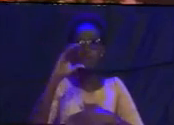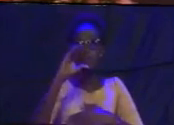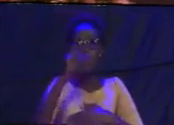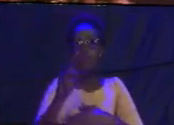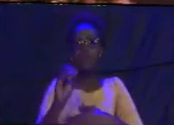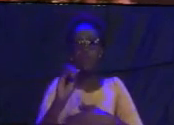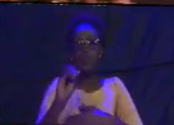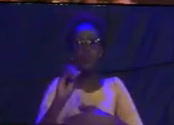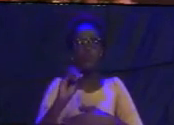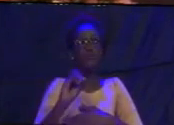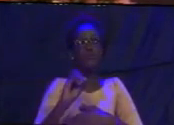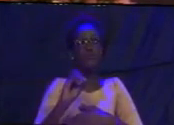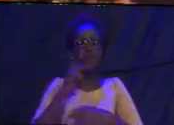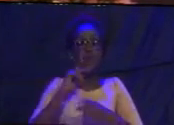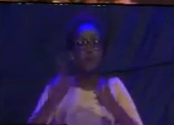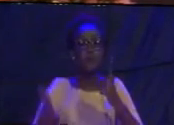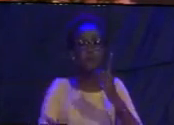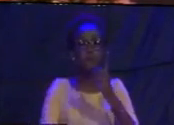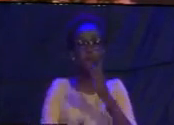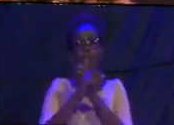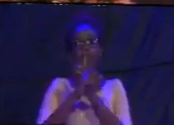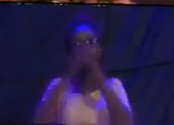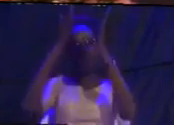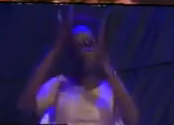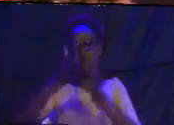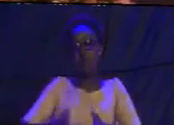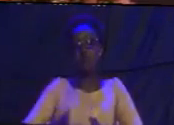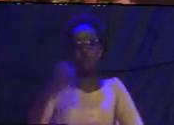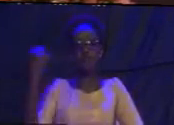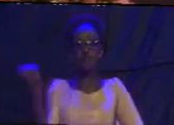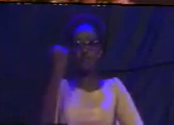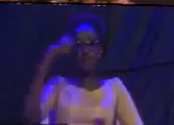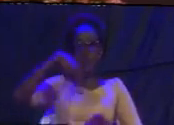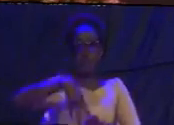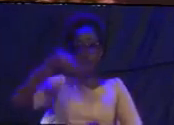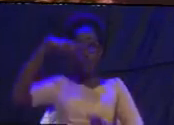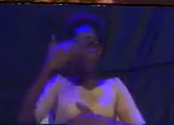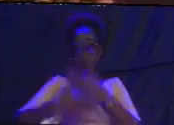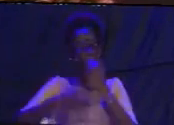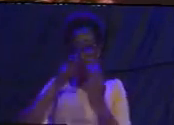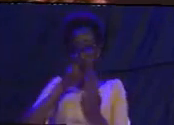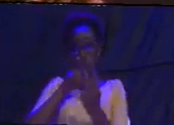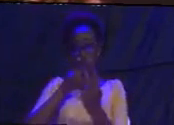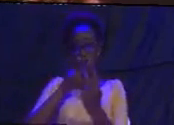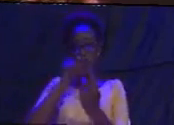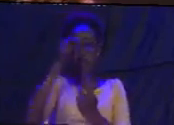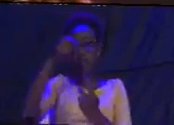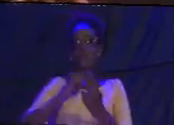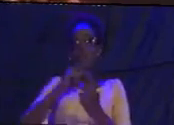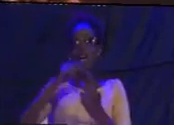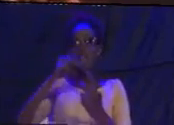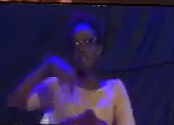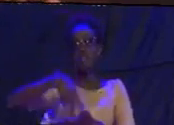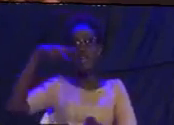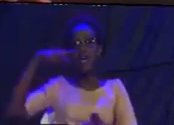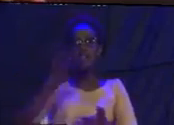When he was about to see the gate of Jericho, he saw a mighty warrior before him.